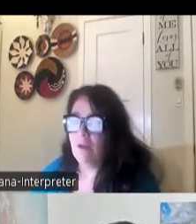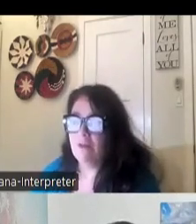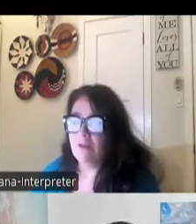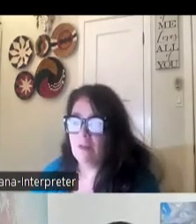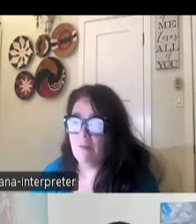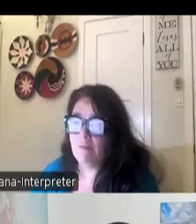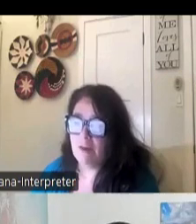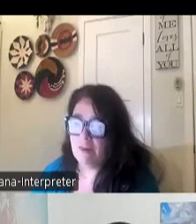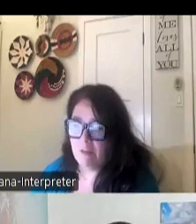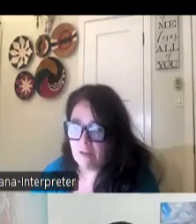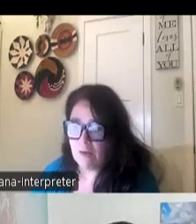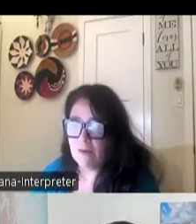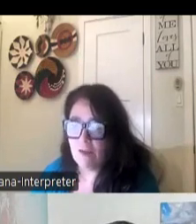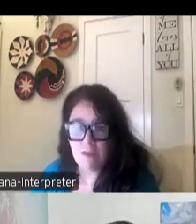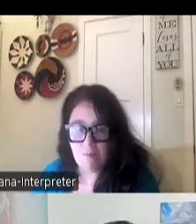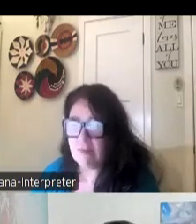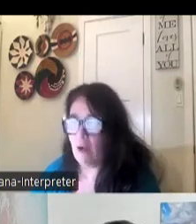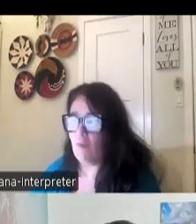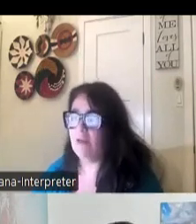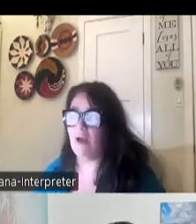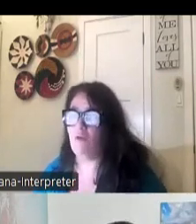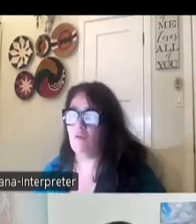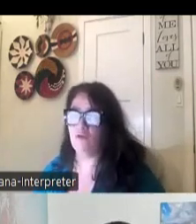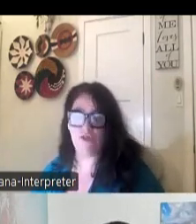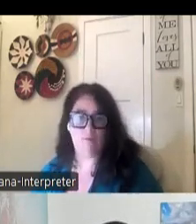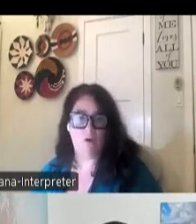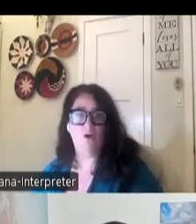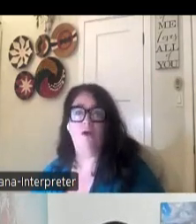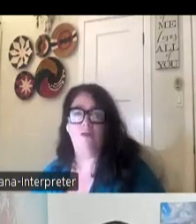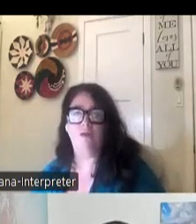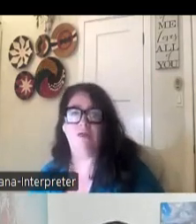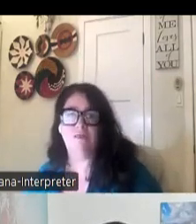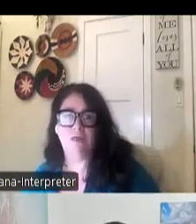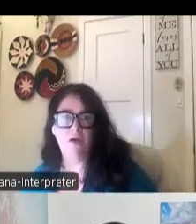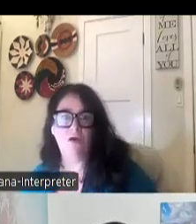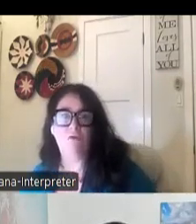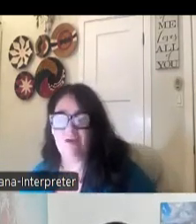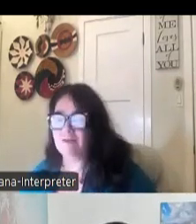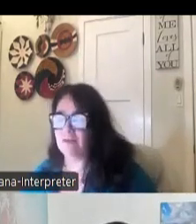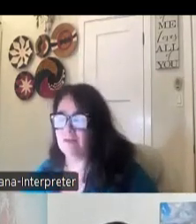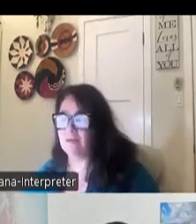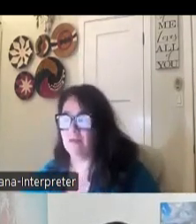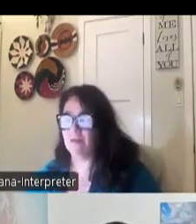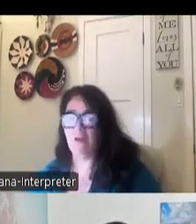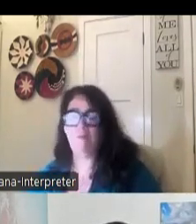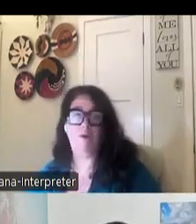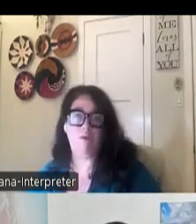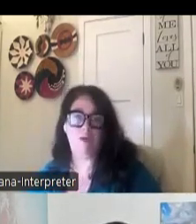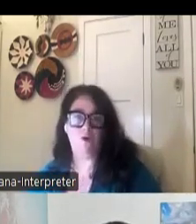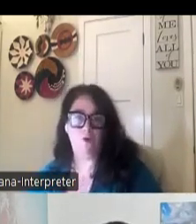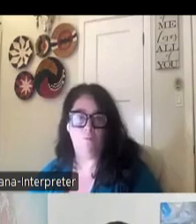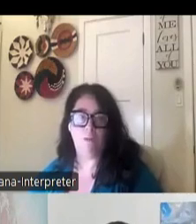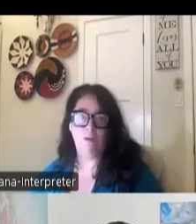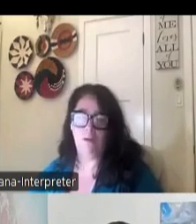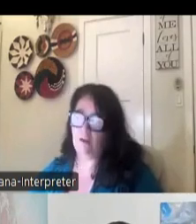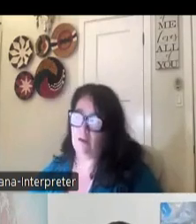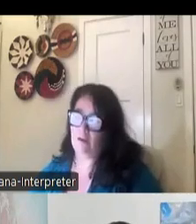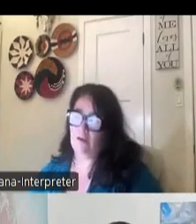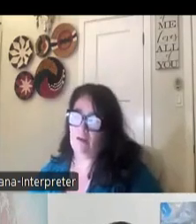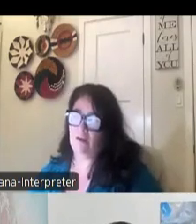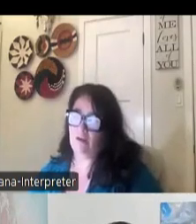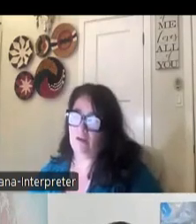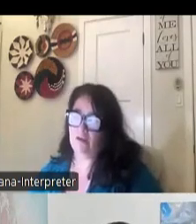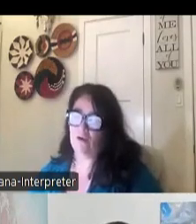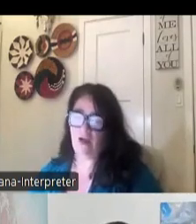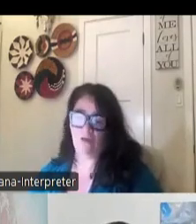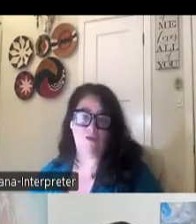at a far faster rate, several times, in fact, faster than average precipitation. But what I really want to point out is